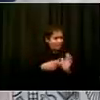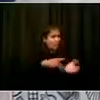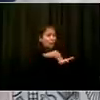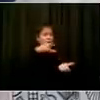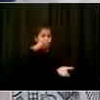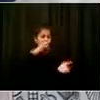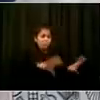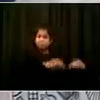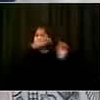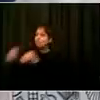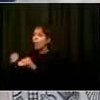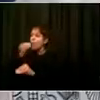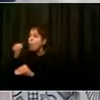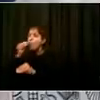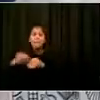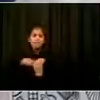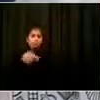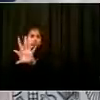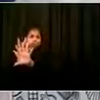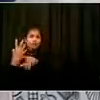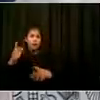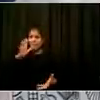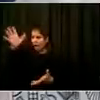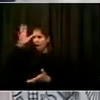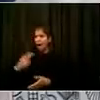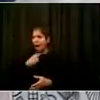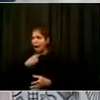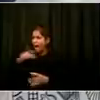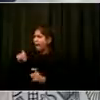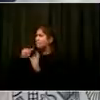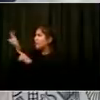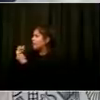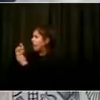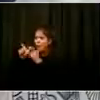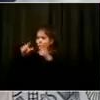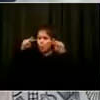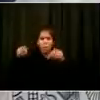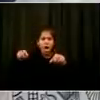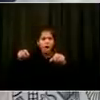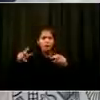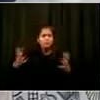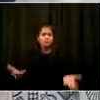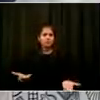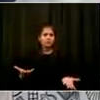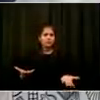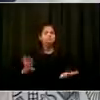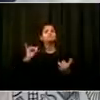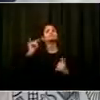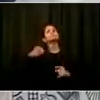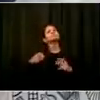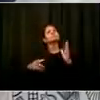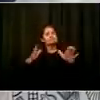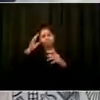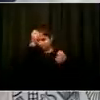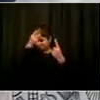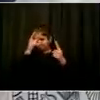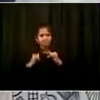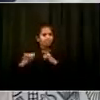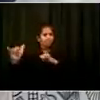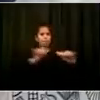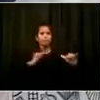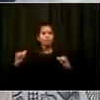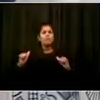odds. We will bring our schools back. This is the most important point. We will bring our schools back, but we're going to have to